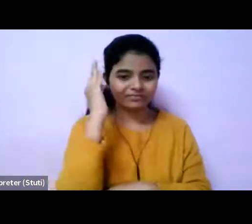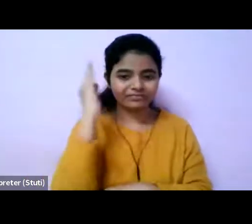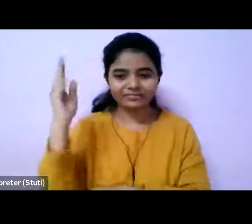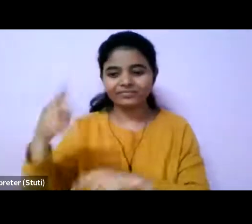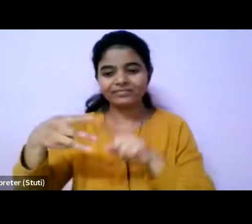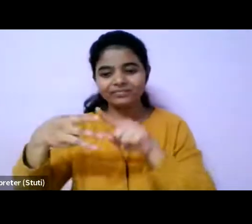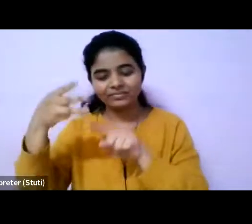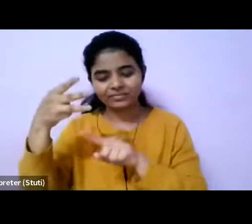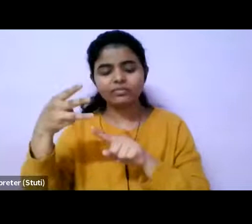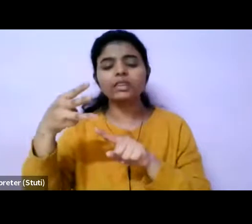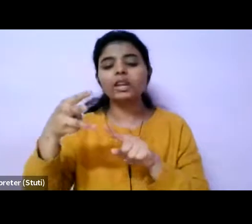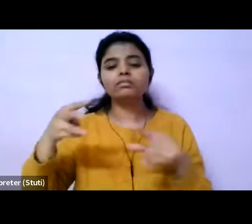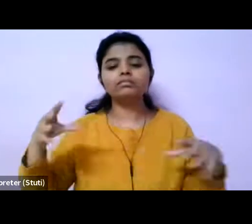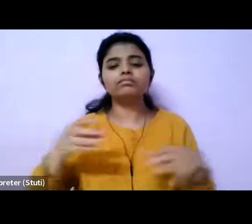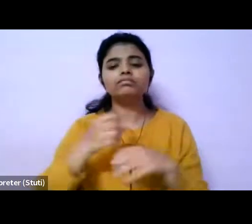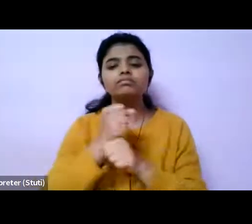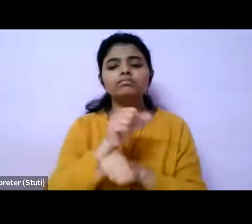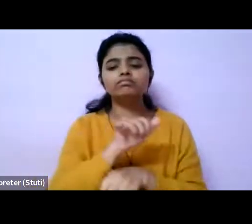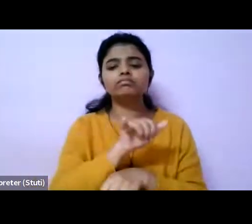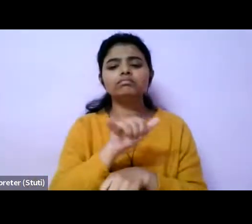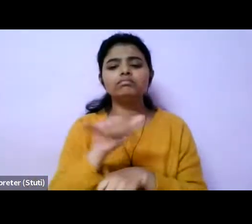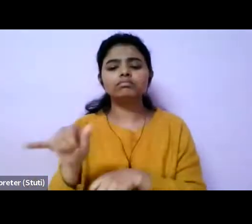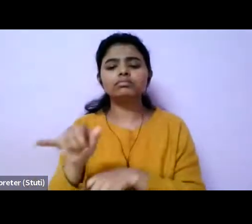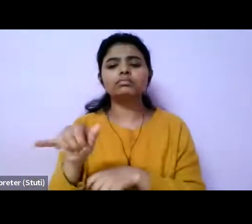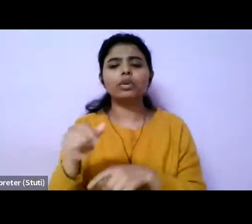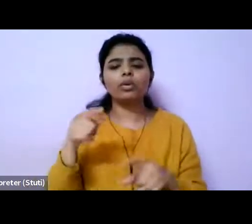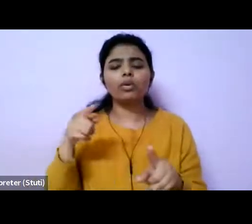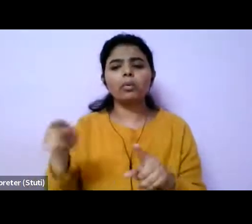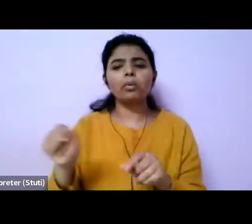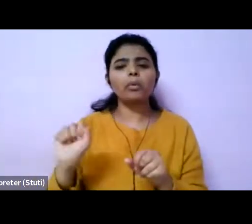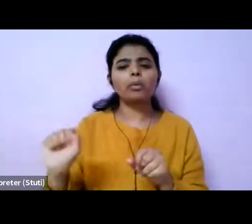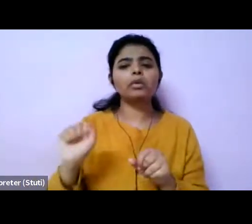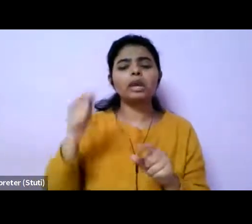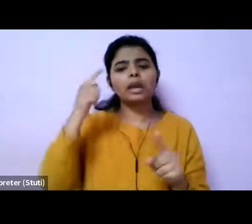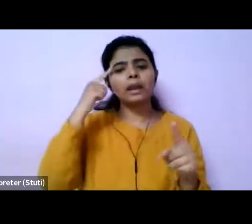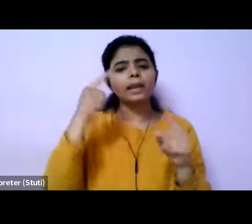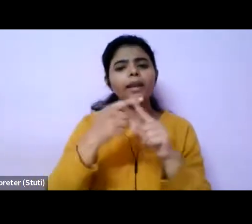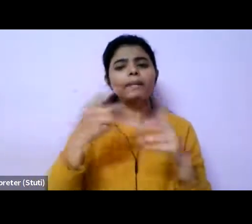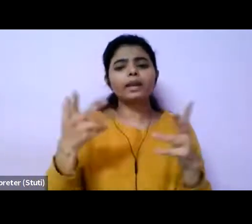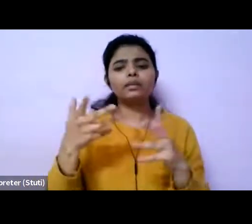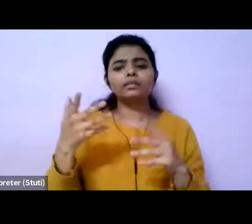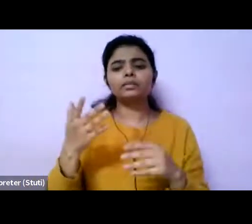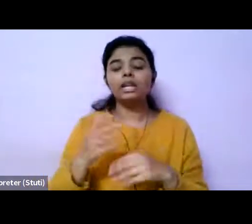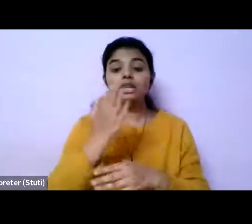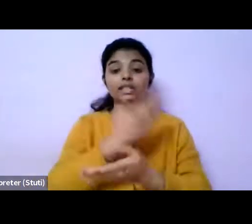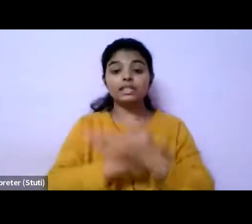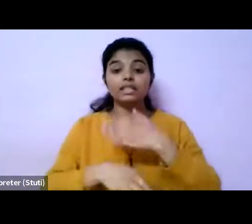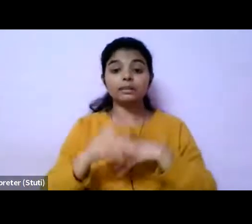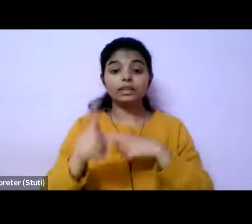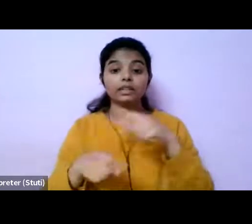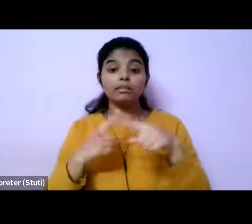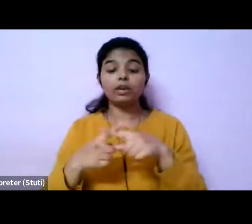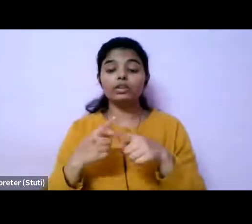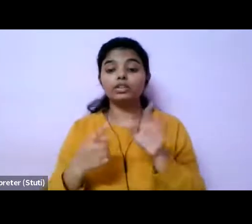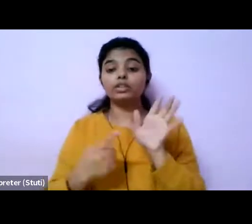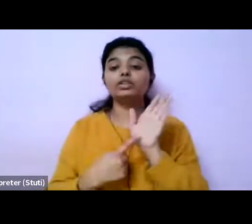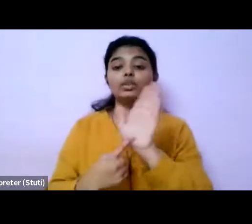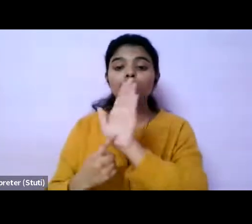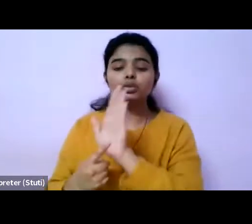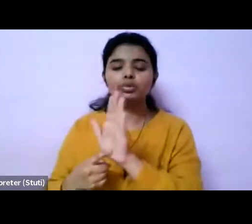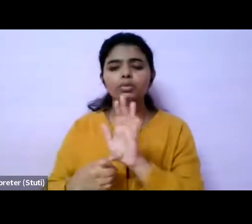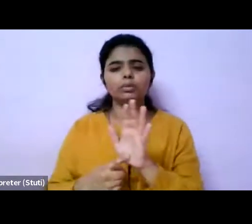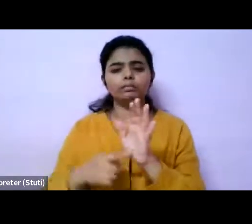what they tried to do was to approach disability as performance in two broad